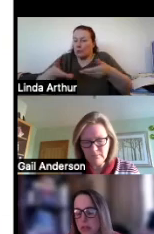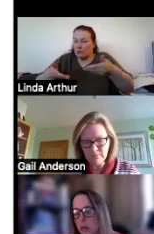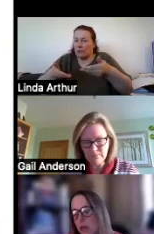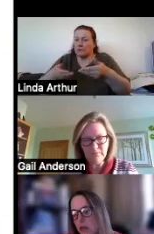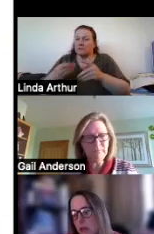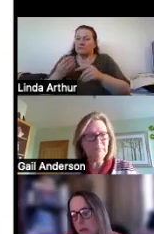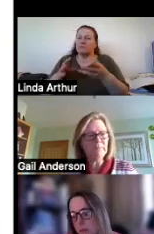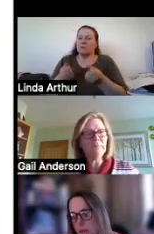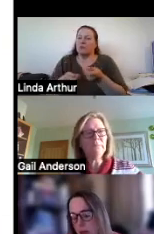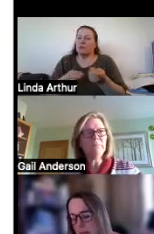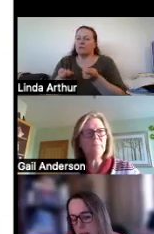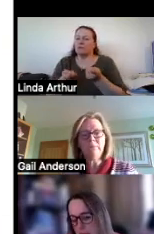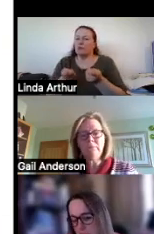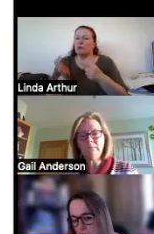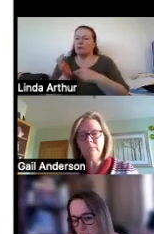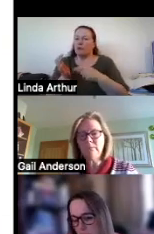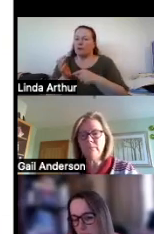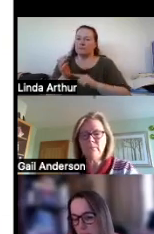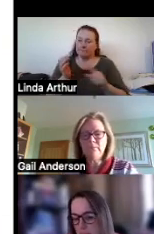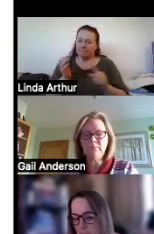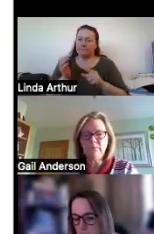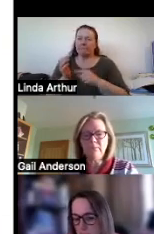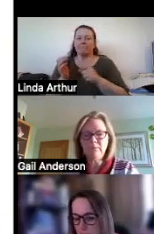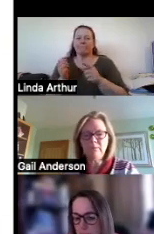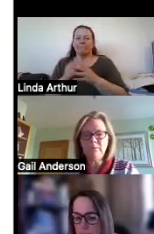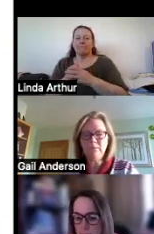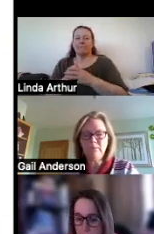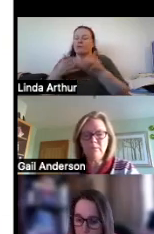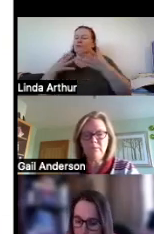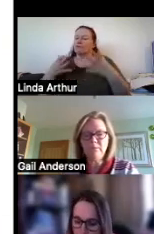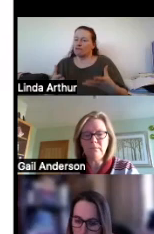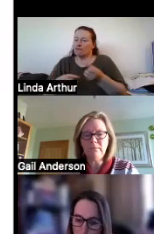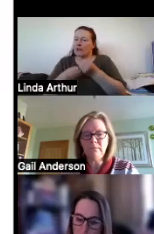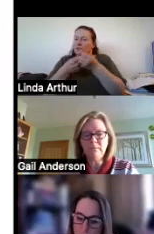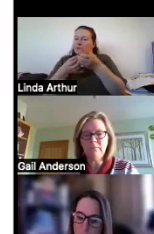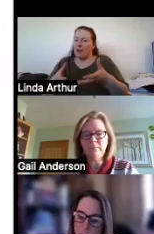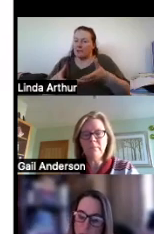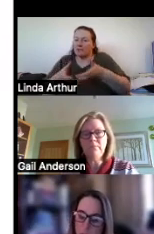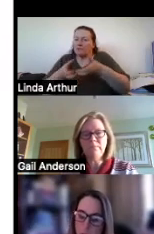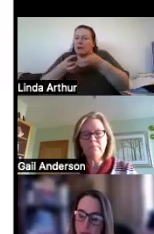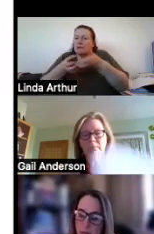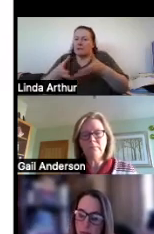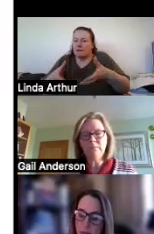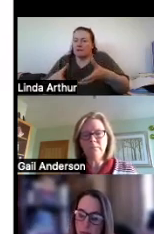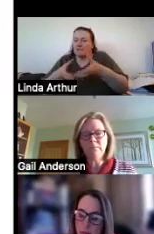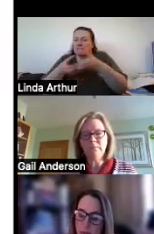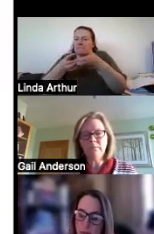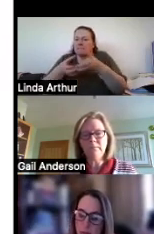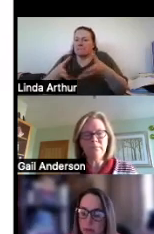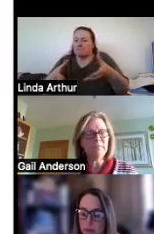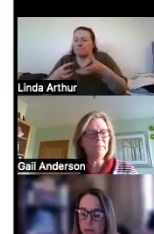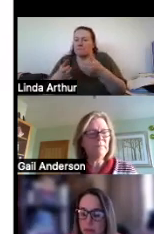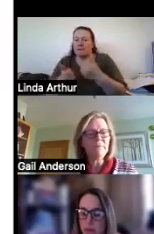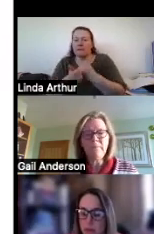continence through that ability for it to contract and relax, and the supporting function for the